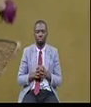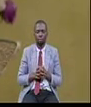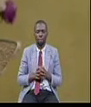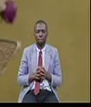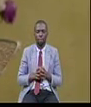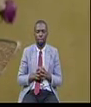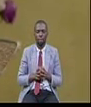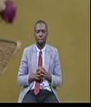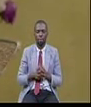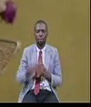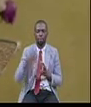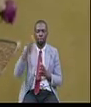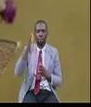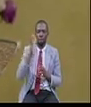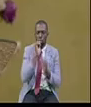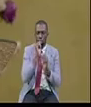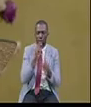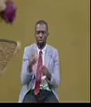God bless you.